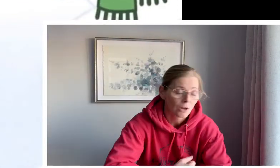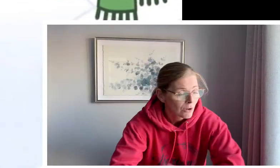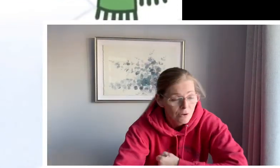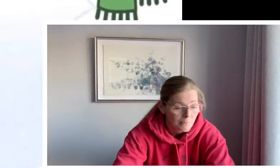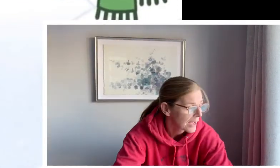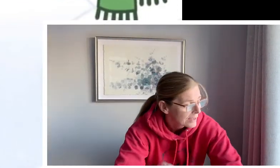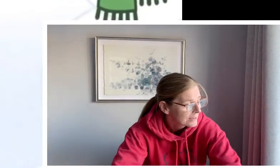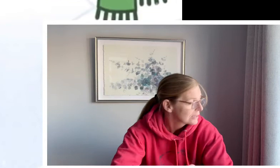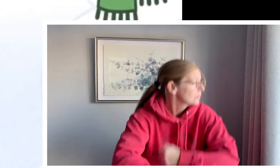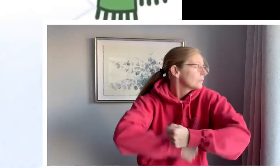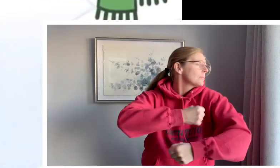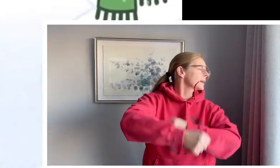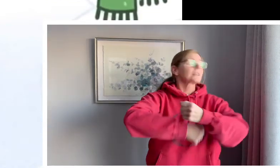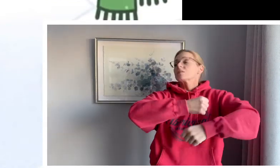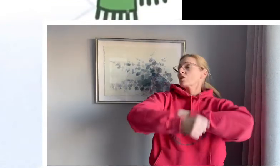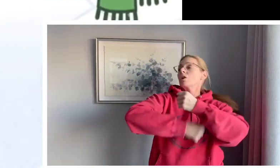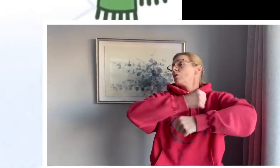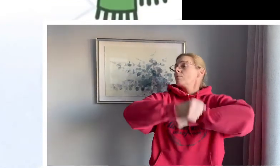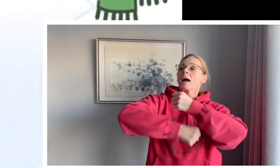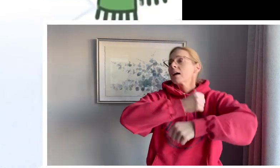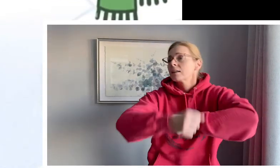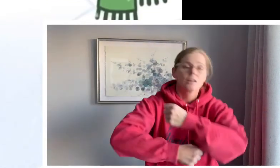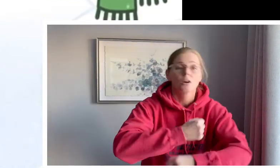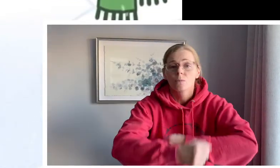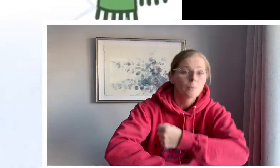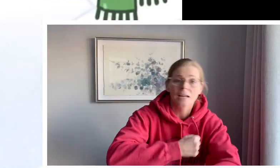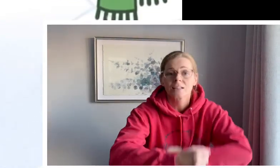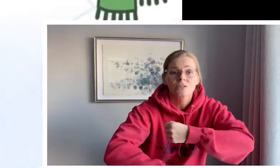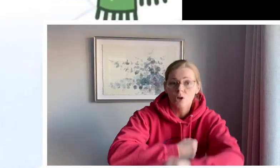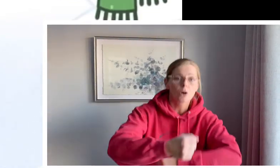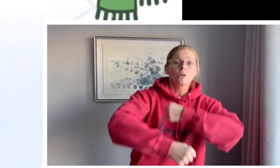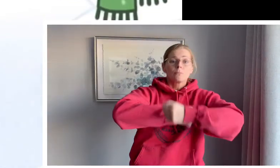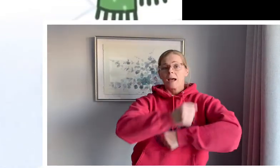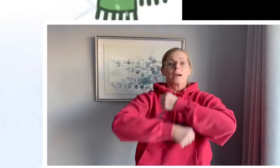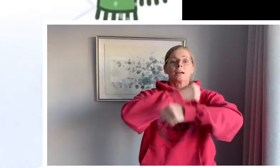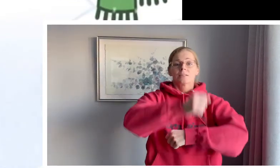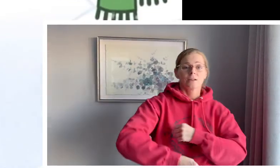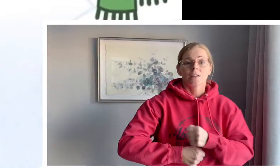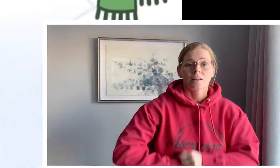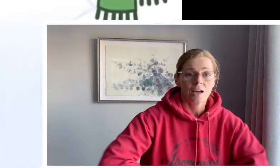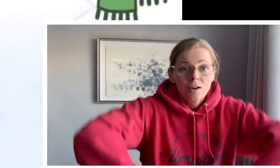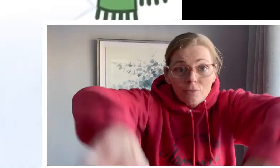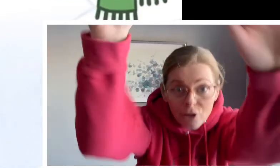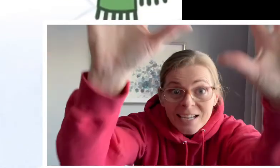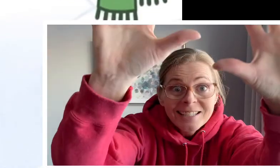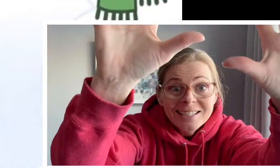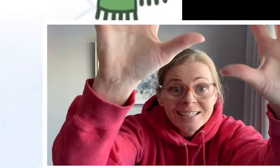a snowman. We'll make a snowman. We'll make a snowman. We'll